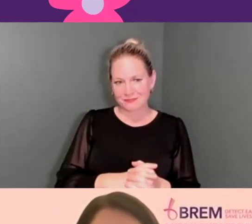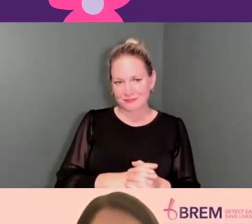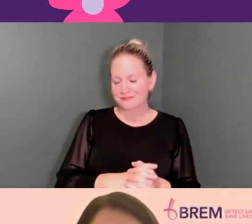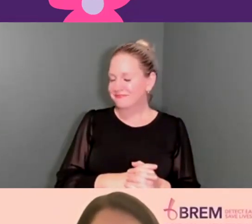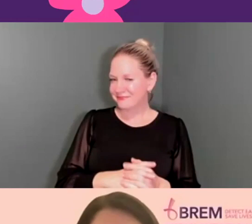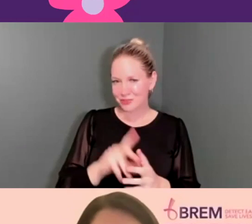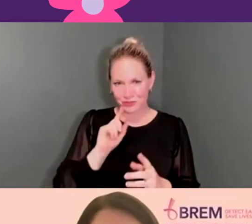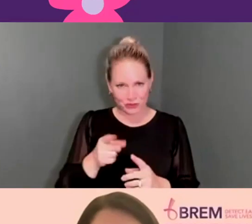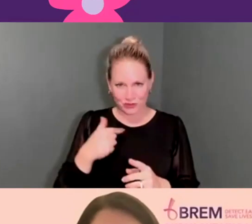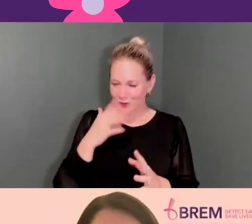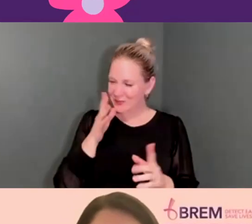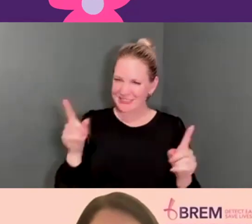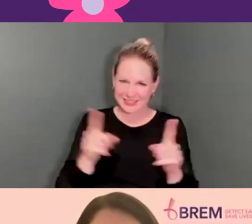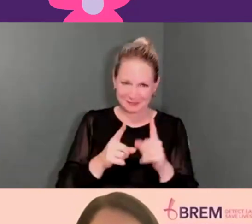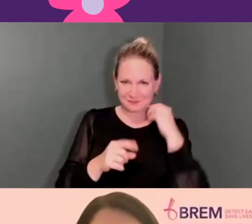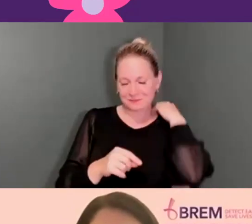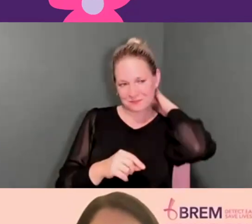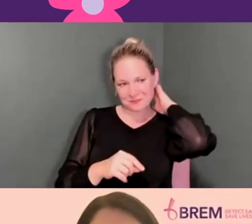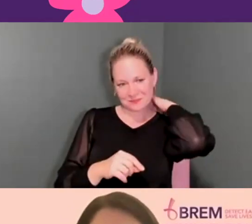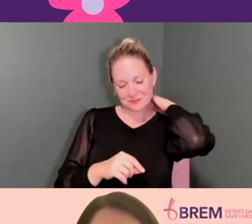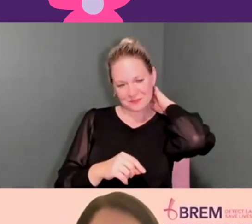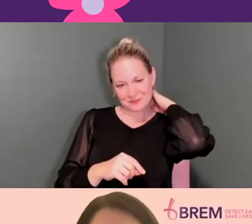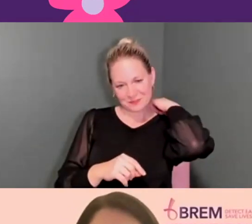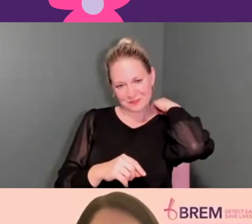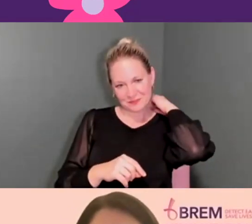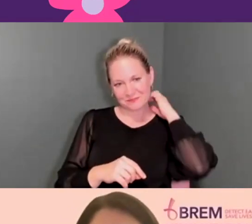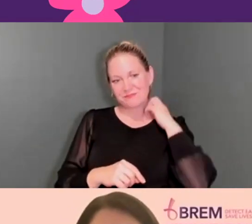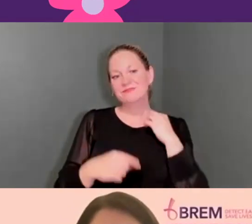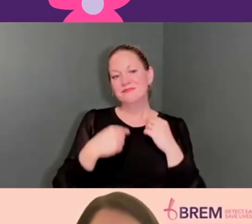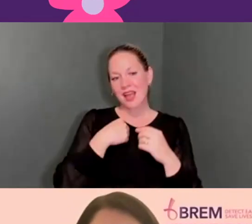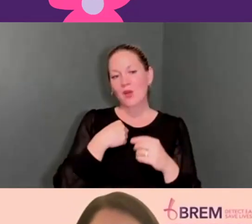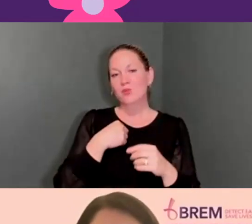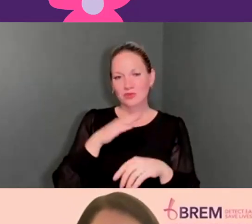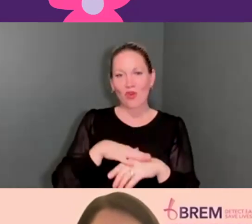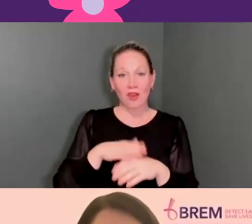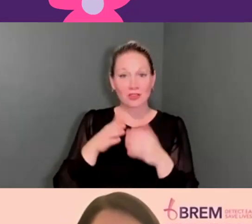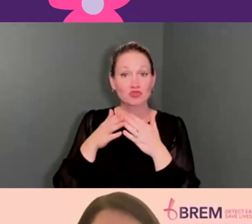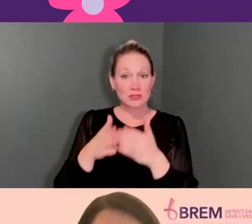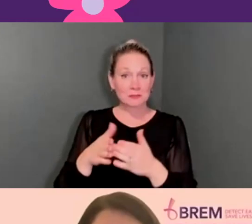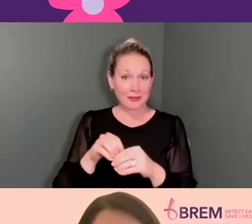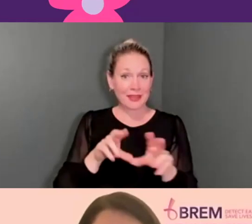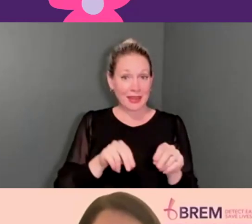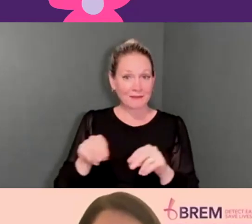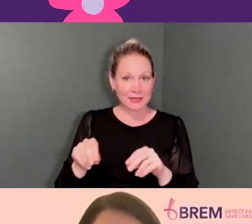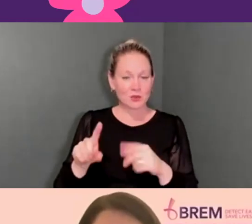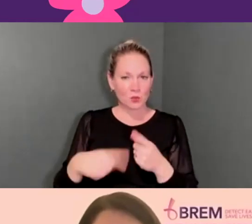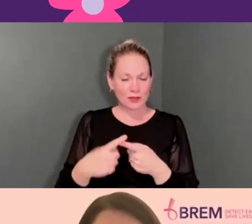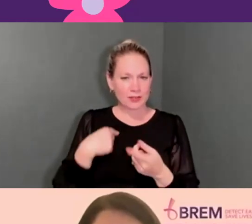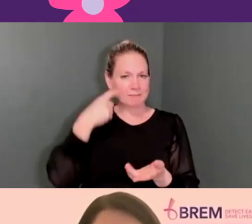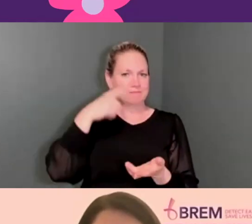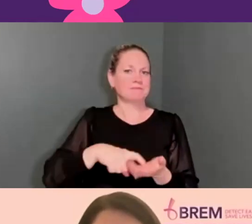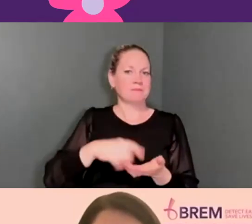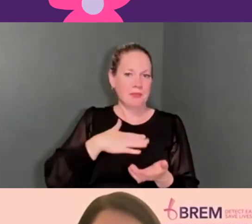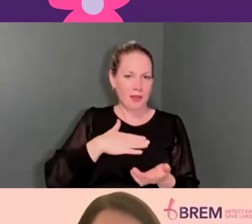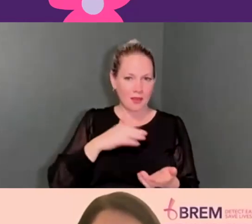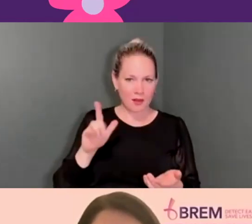Absolutely, I'll try to keep it brief. So I was on a ship in the Navy when I first detected my lump. I found it